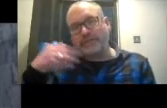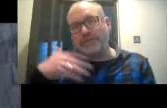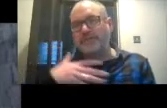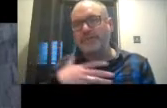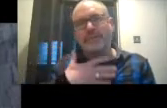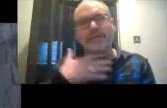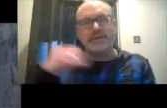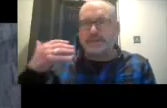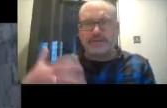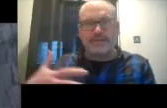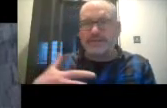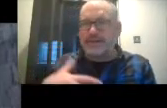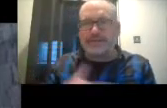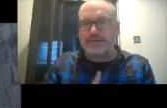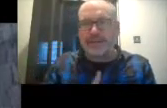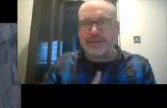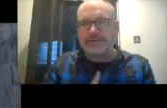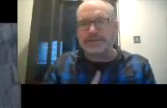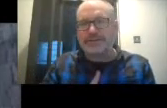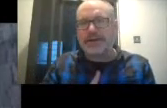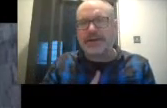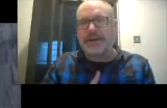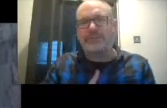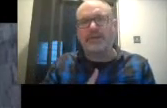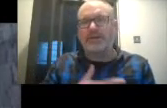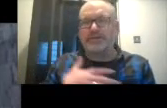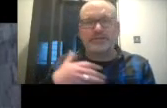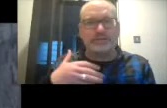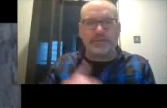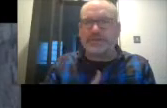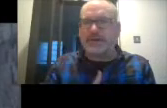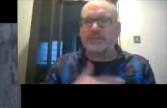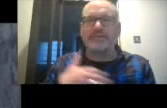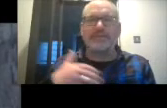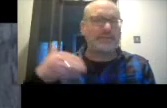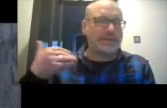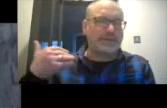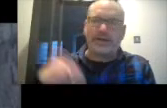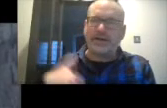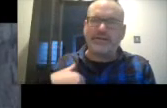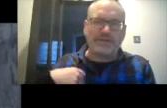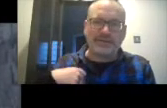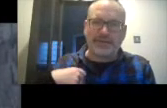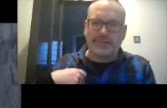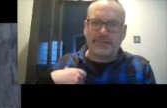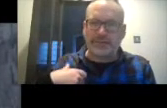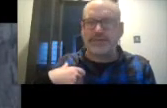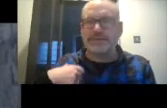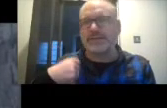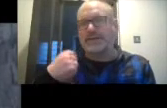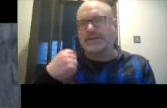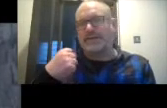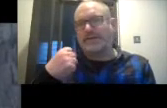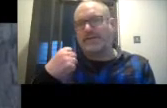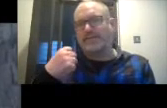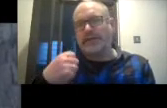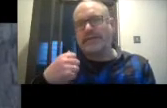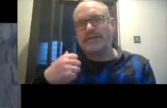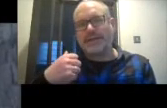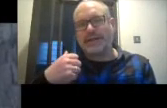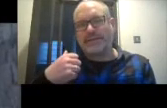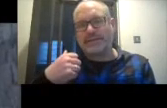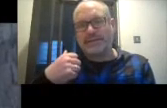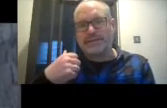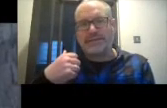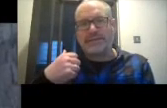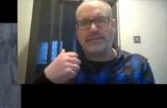revolutionary movements from the 1798 rebellion through to Robert Emmet, the Young Islanders in the 1840s, the Fenians